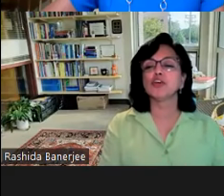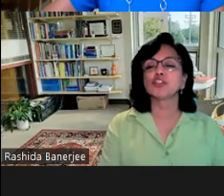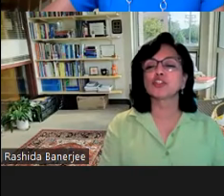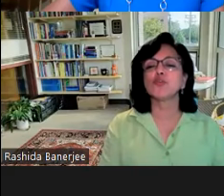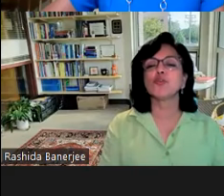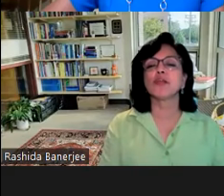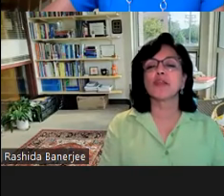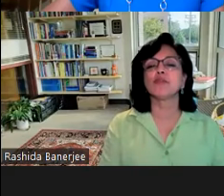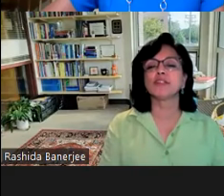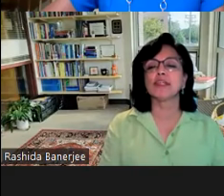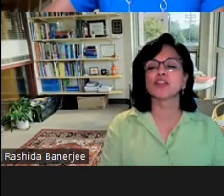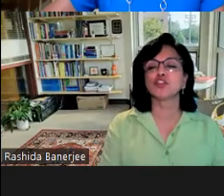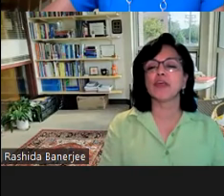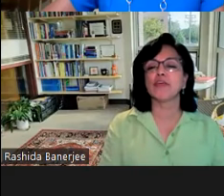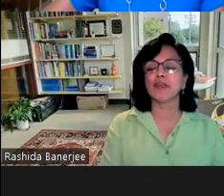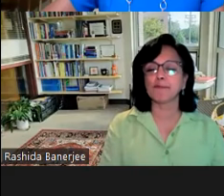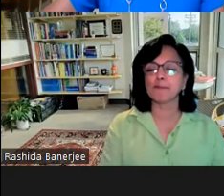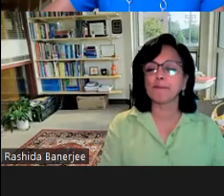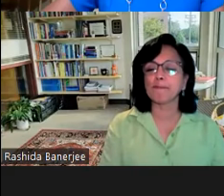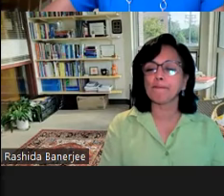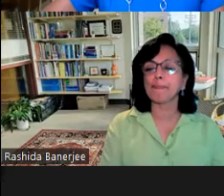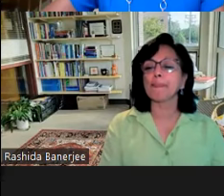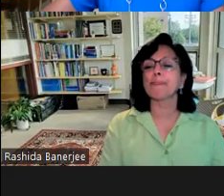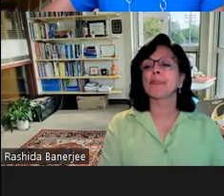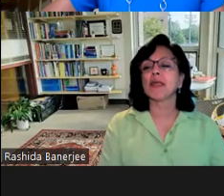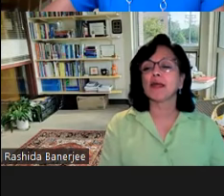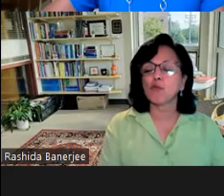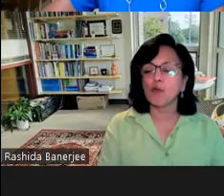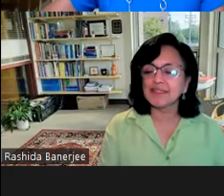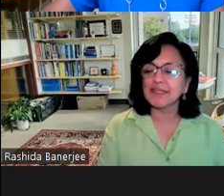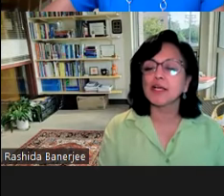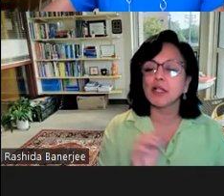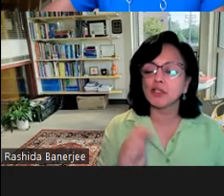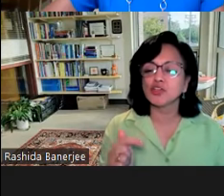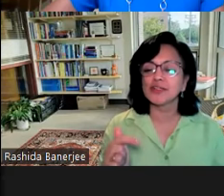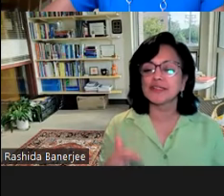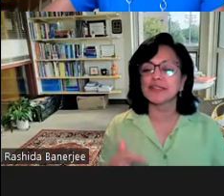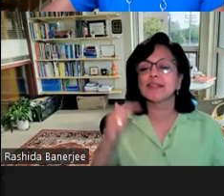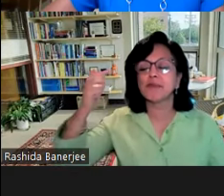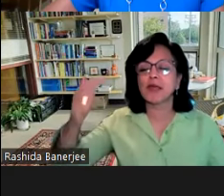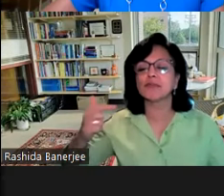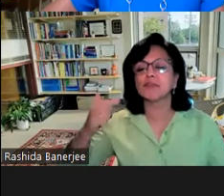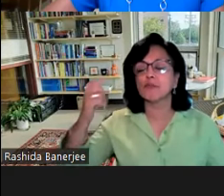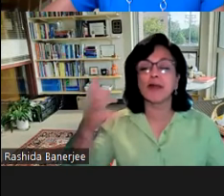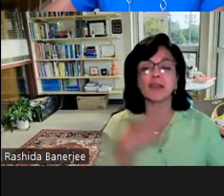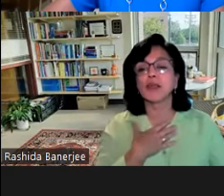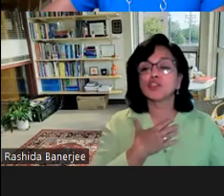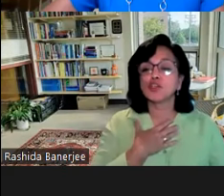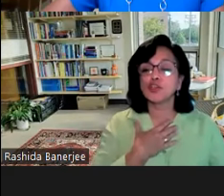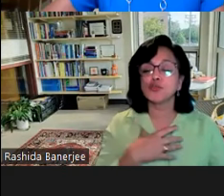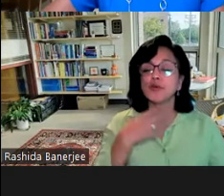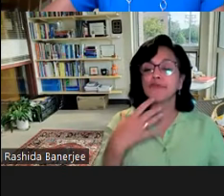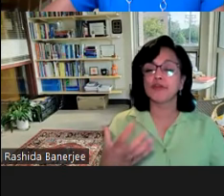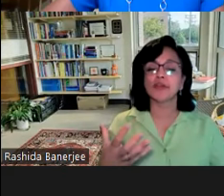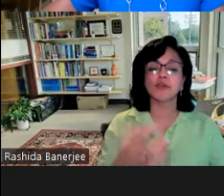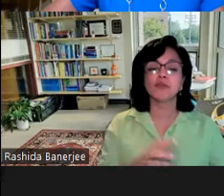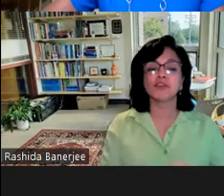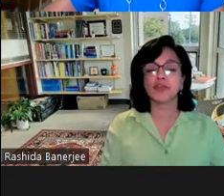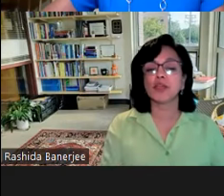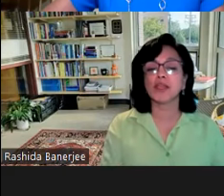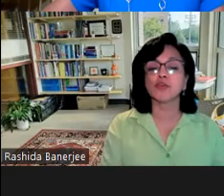your school around data sharing. Once that culture is set, it becomes automatic. So if you're